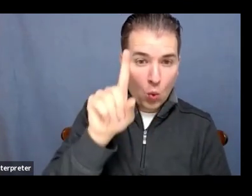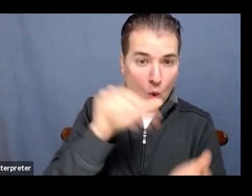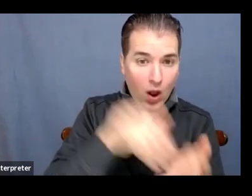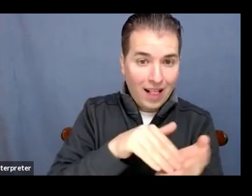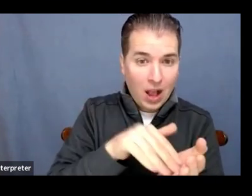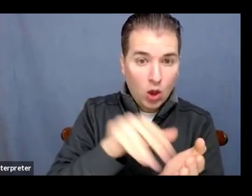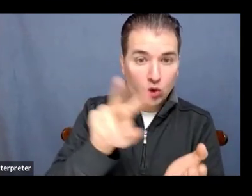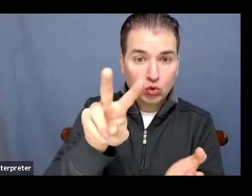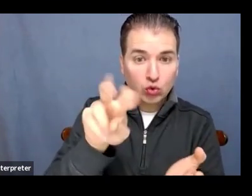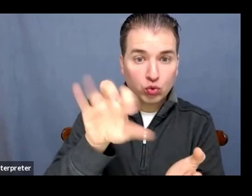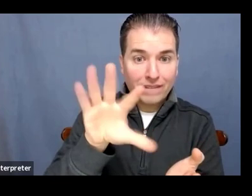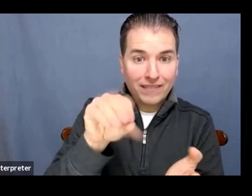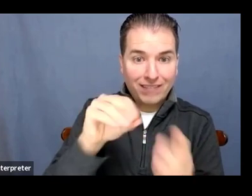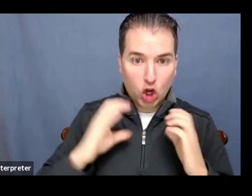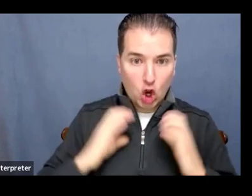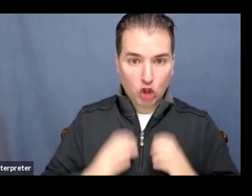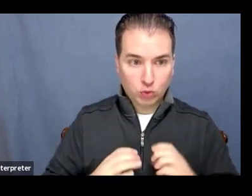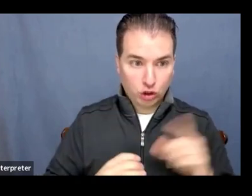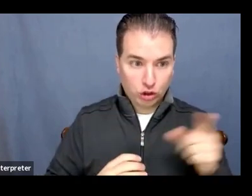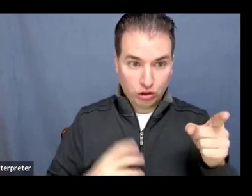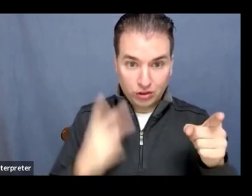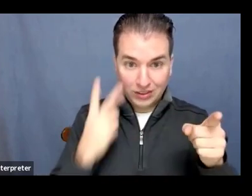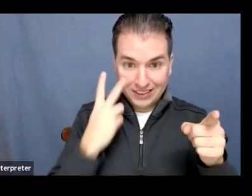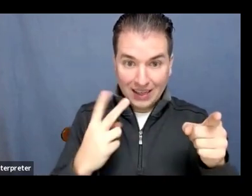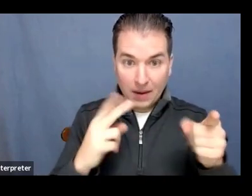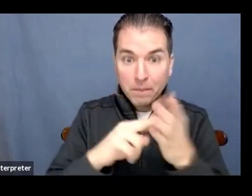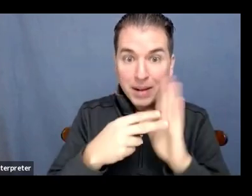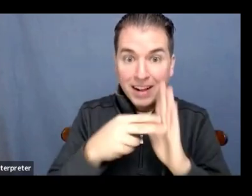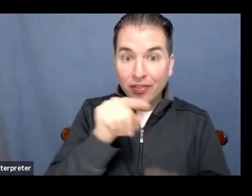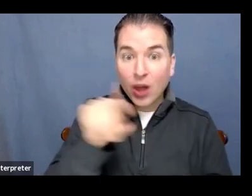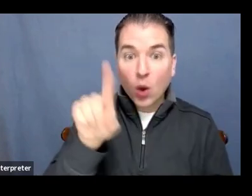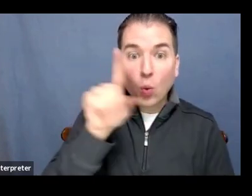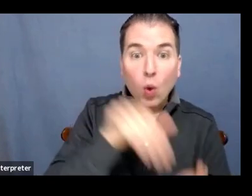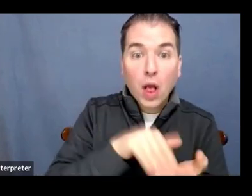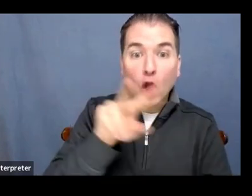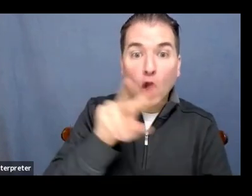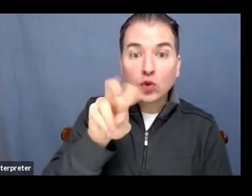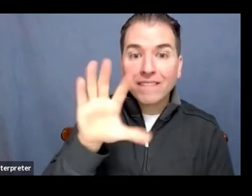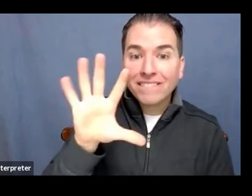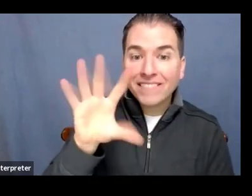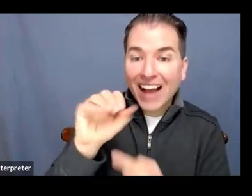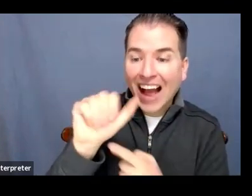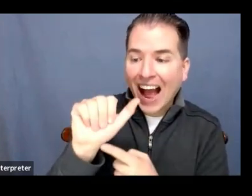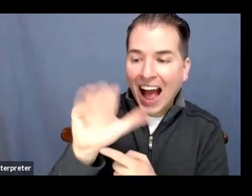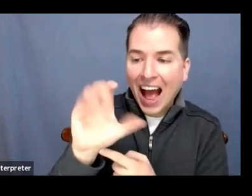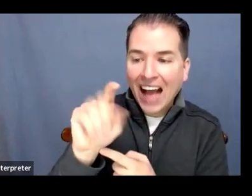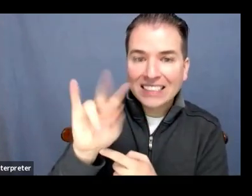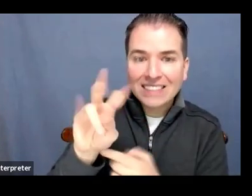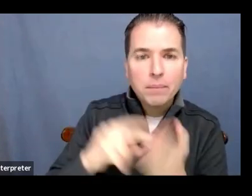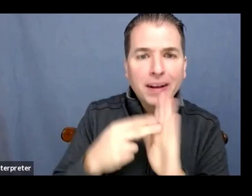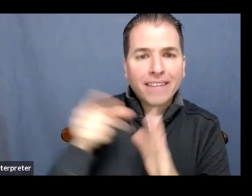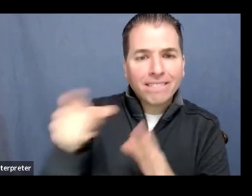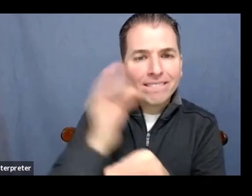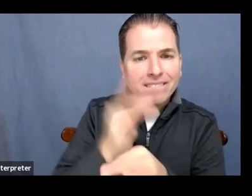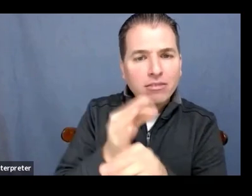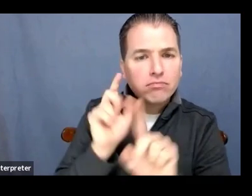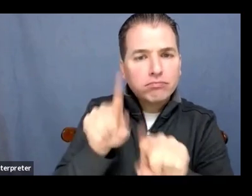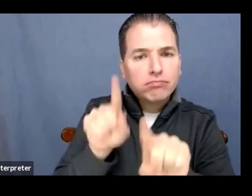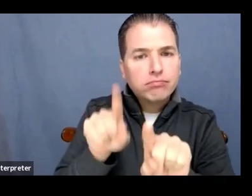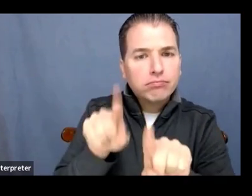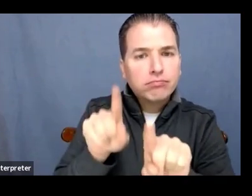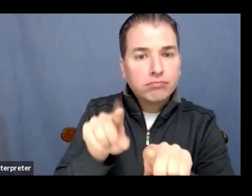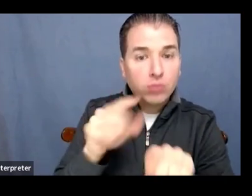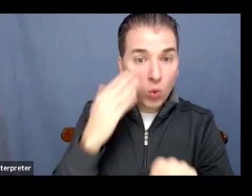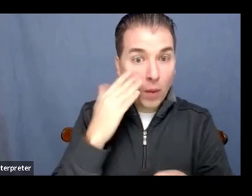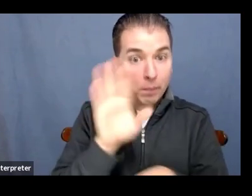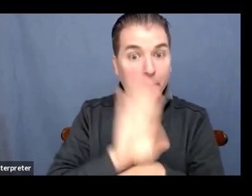customers. And these need to be active customers, right? So let's talk about active users. So businesses have